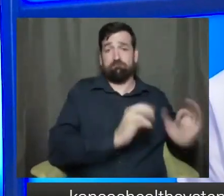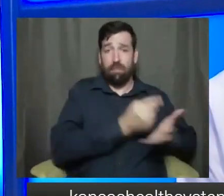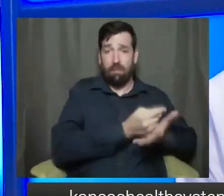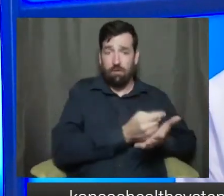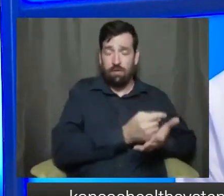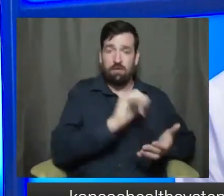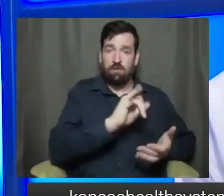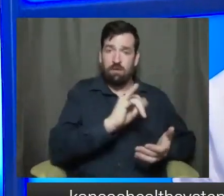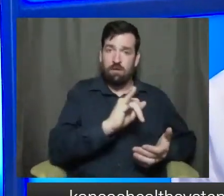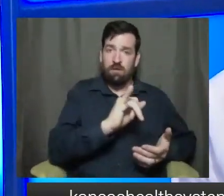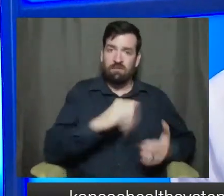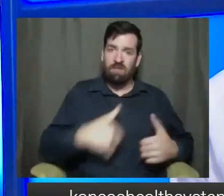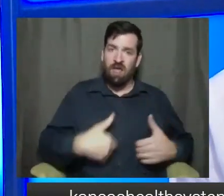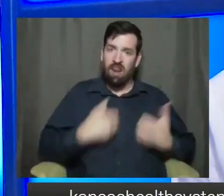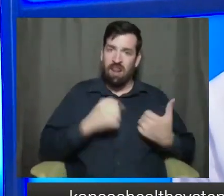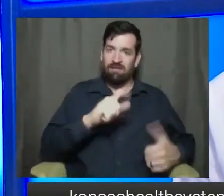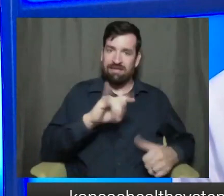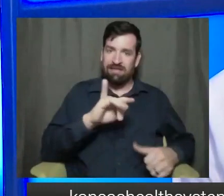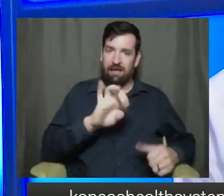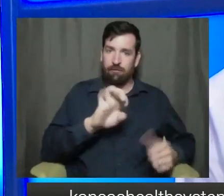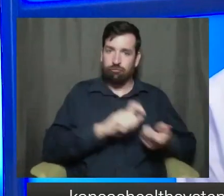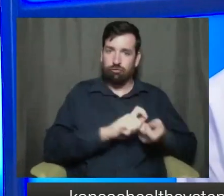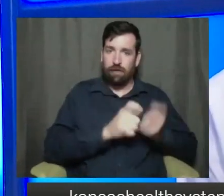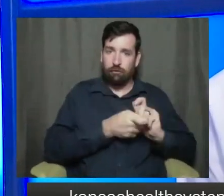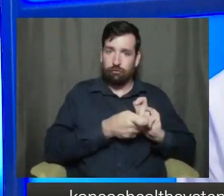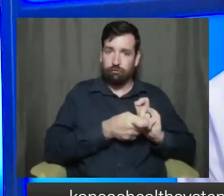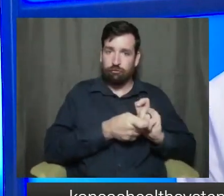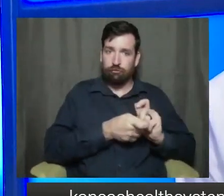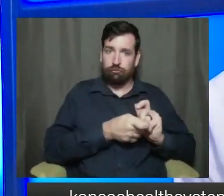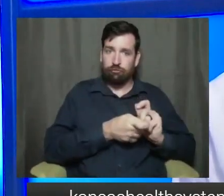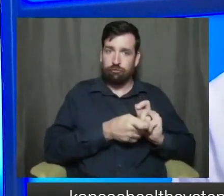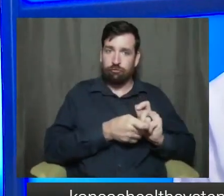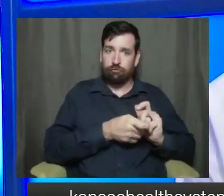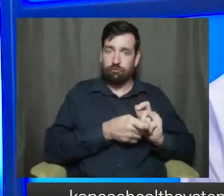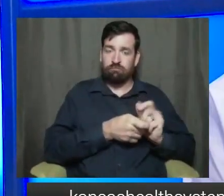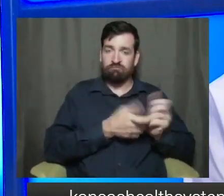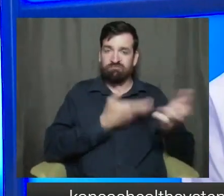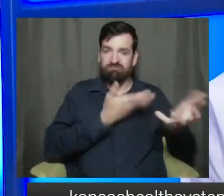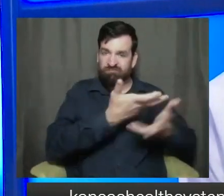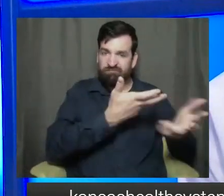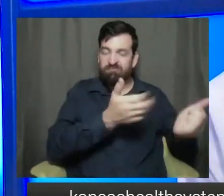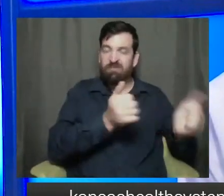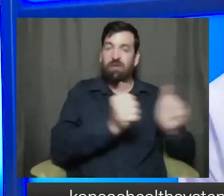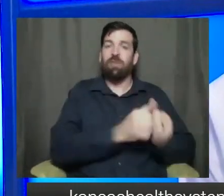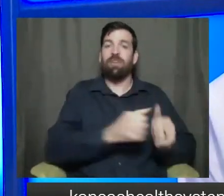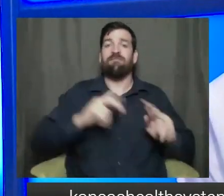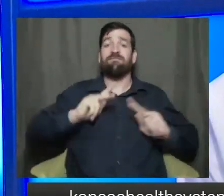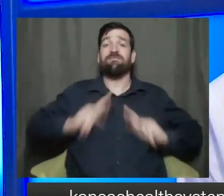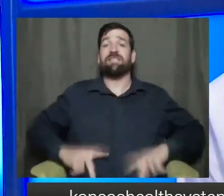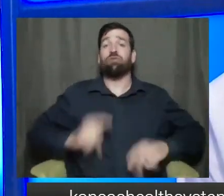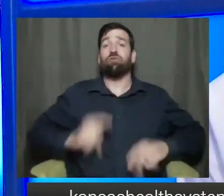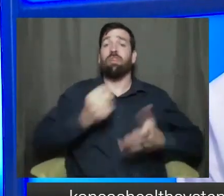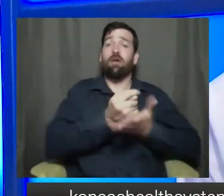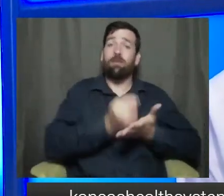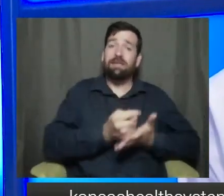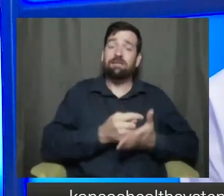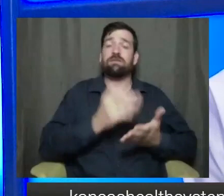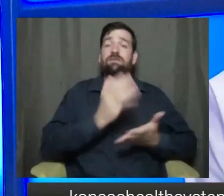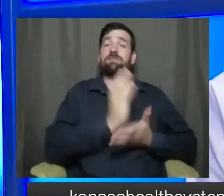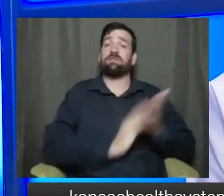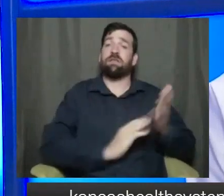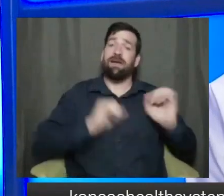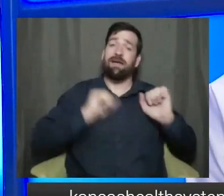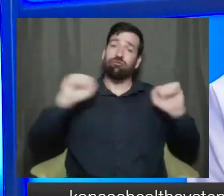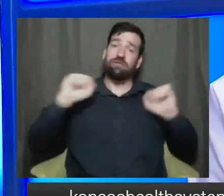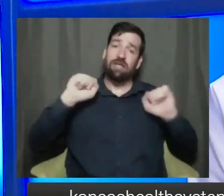lifestyle modifications that we can make, working with a pelvic floor physical therapist or doing some pelvic floor exercises.